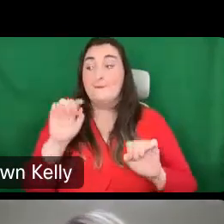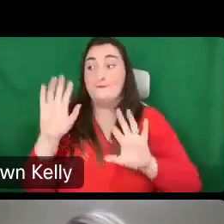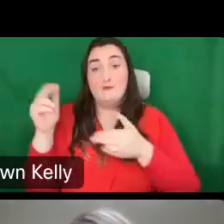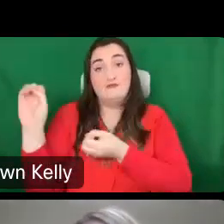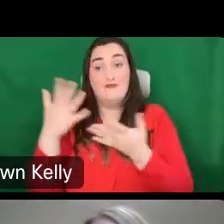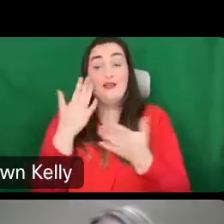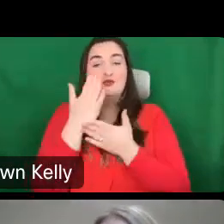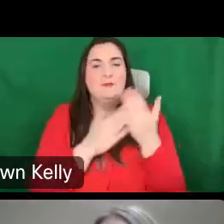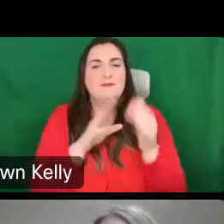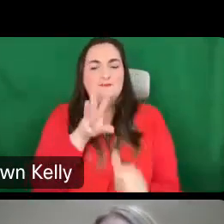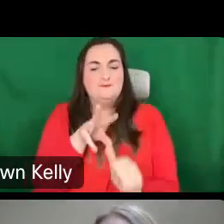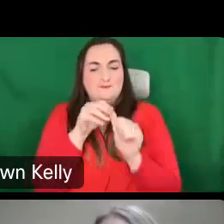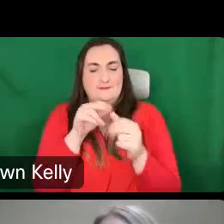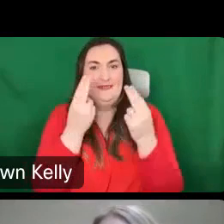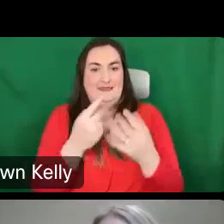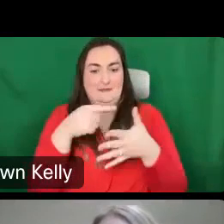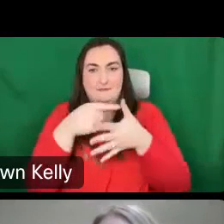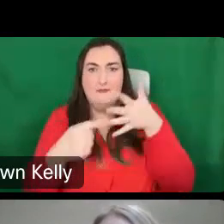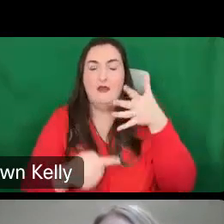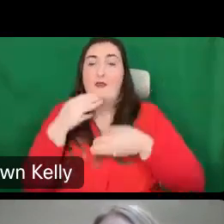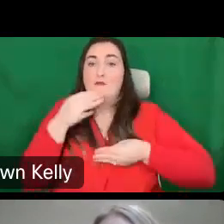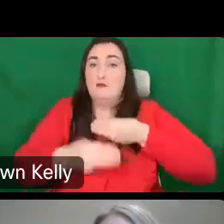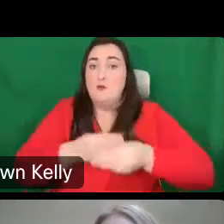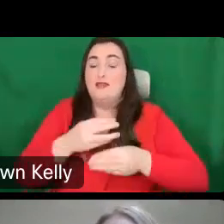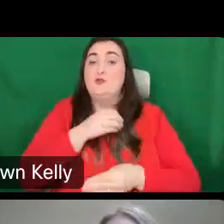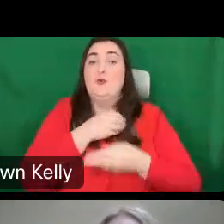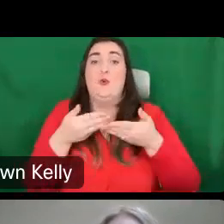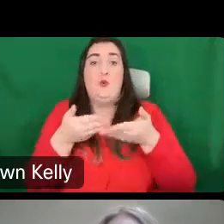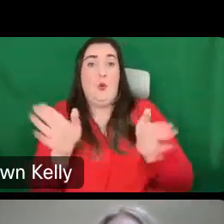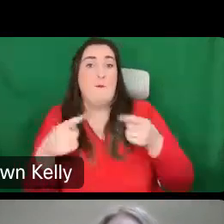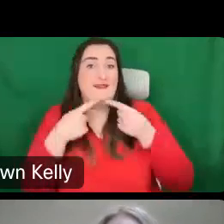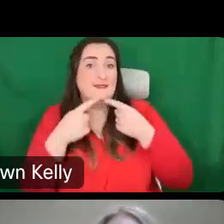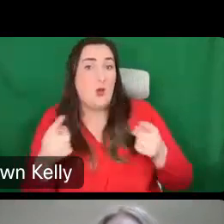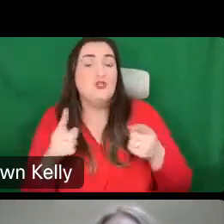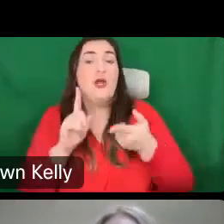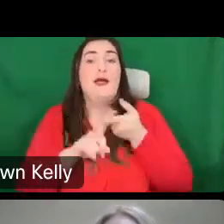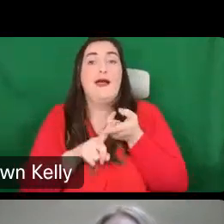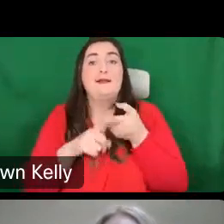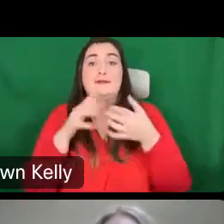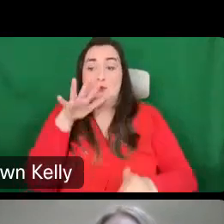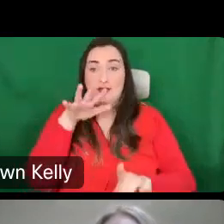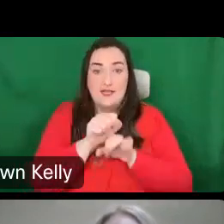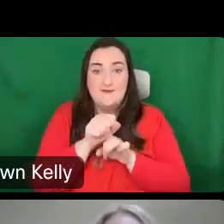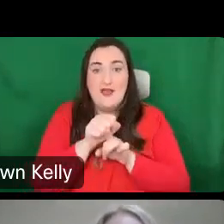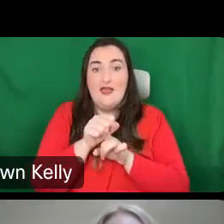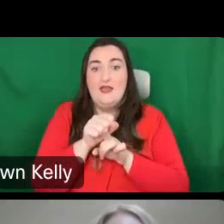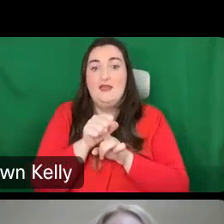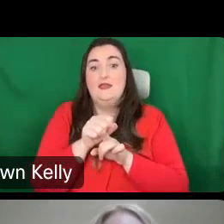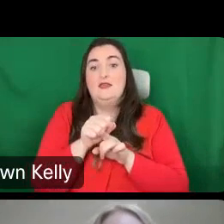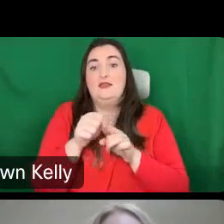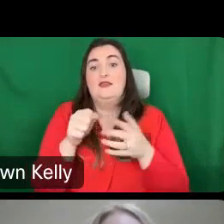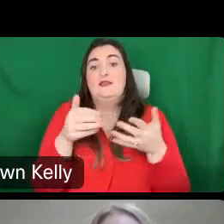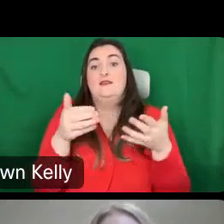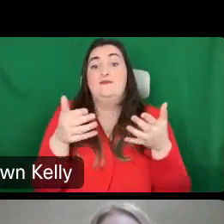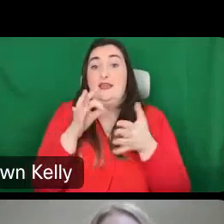requirements as to the process around open disclosure, and it outlines, what's required